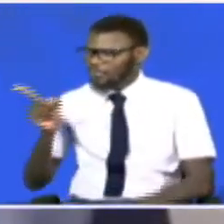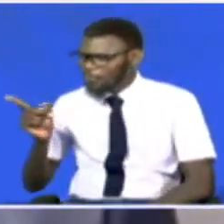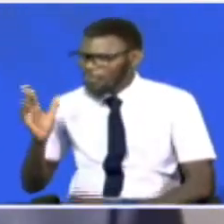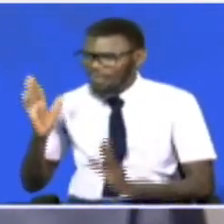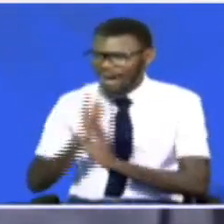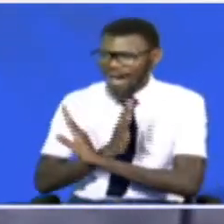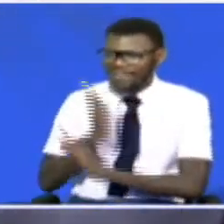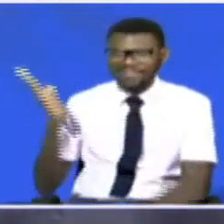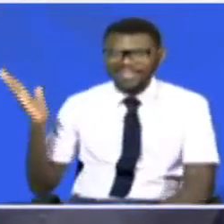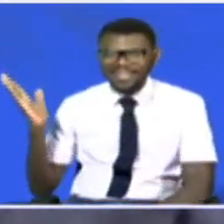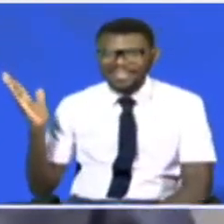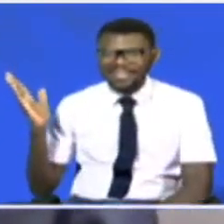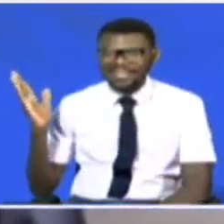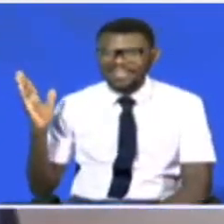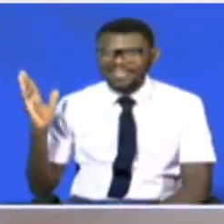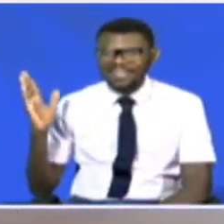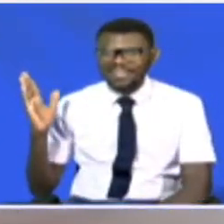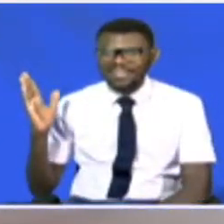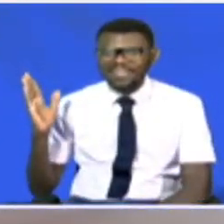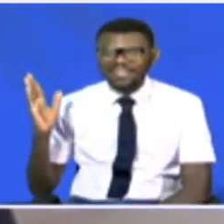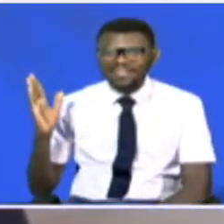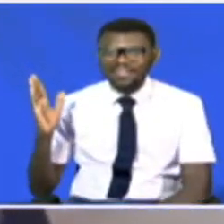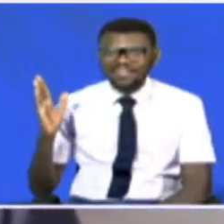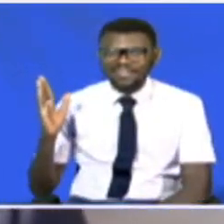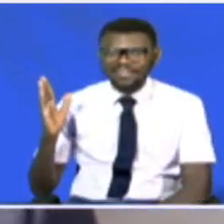in? Umesikia mambo ya bibi yangu.